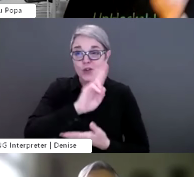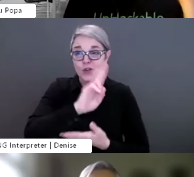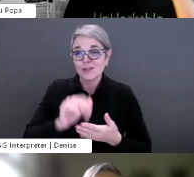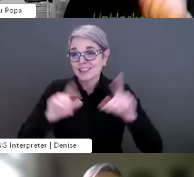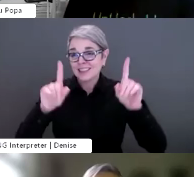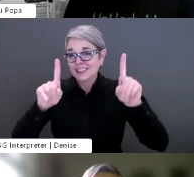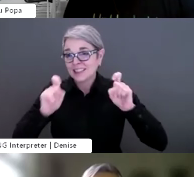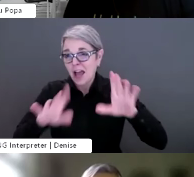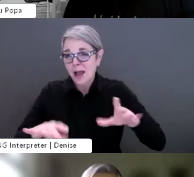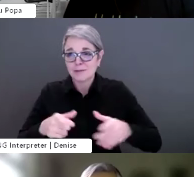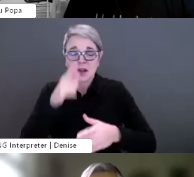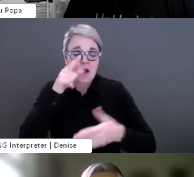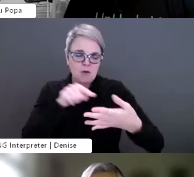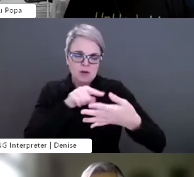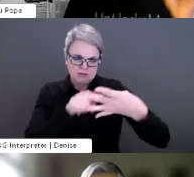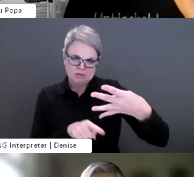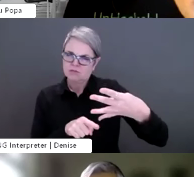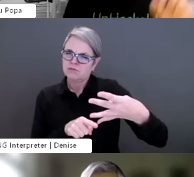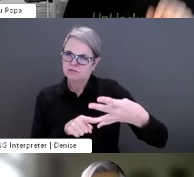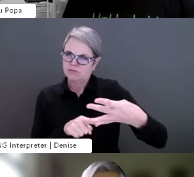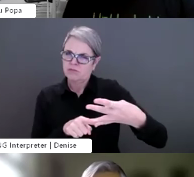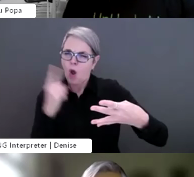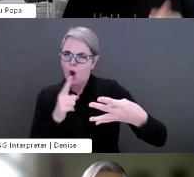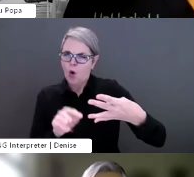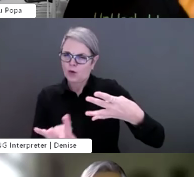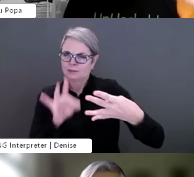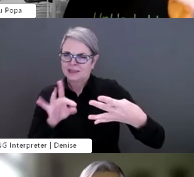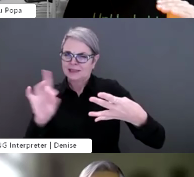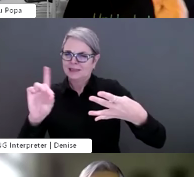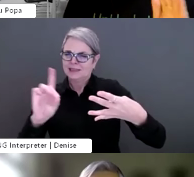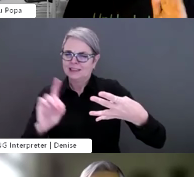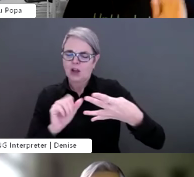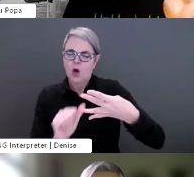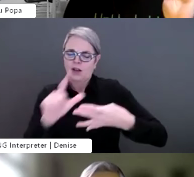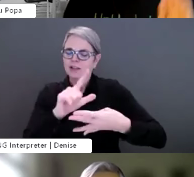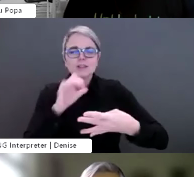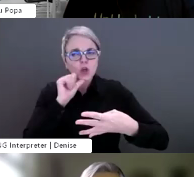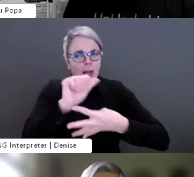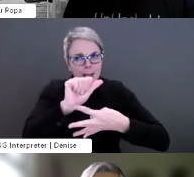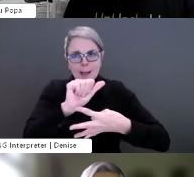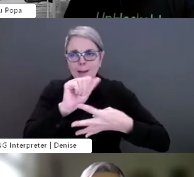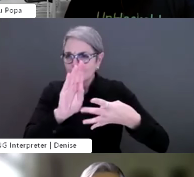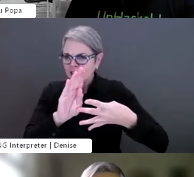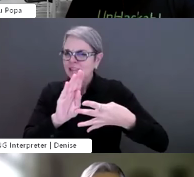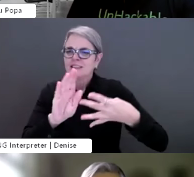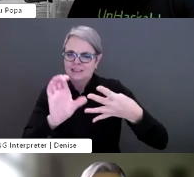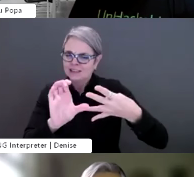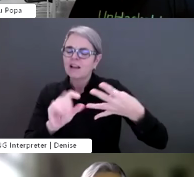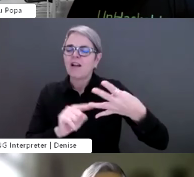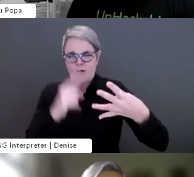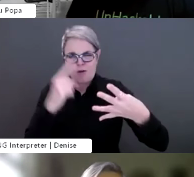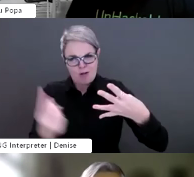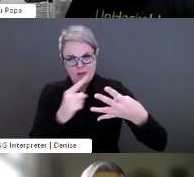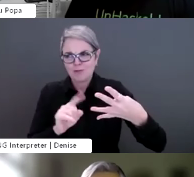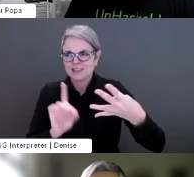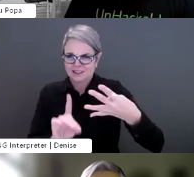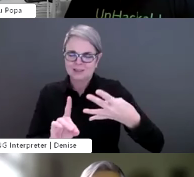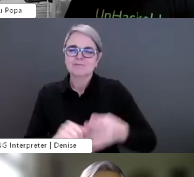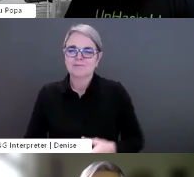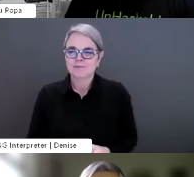university exam, always D. It's not A, B, C, it's always D. So. Right, I'm going to